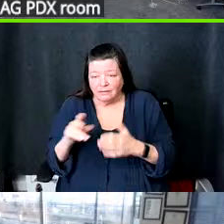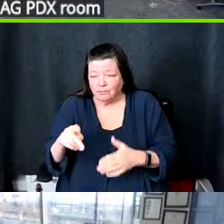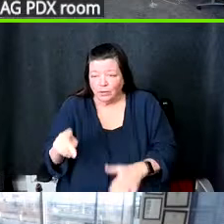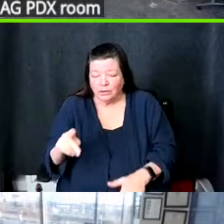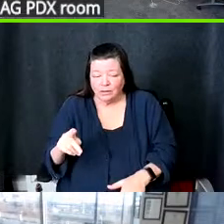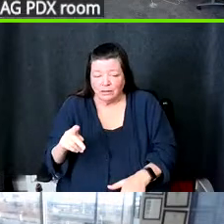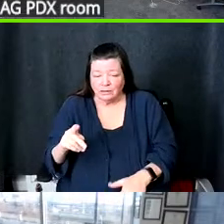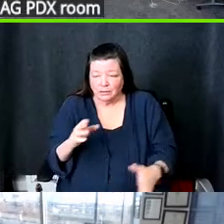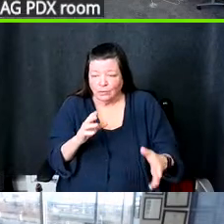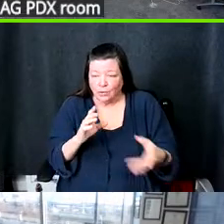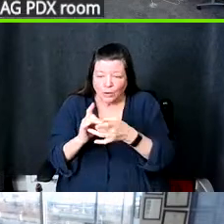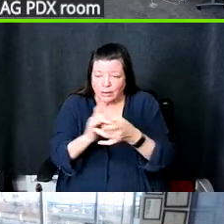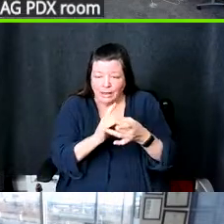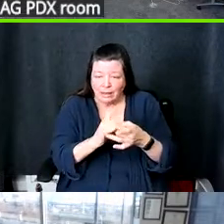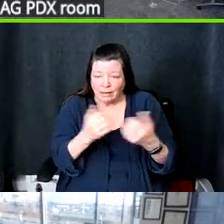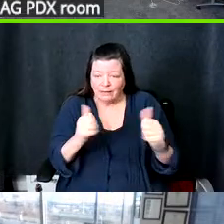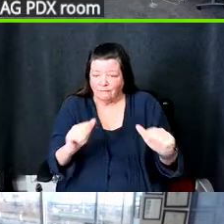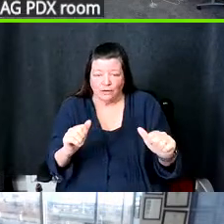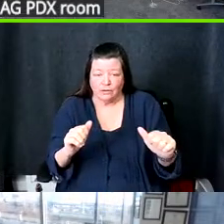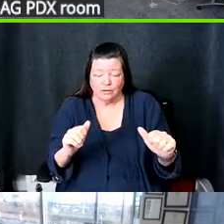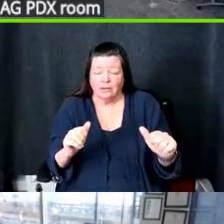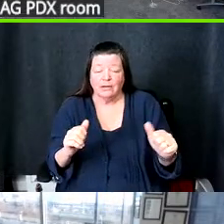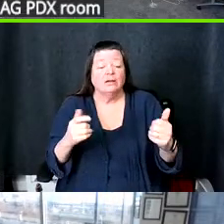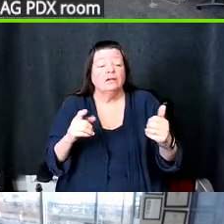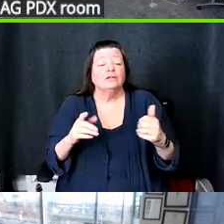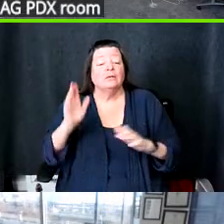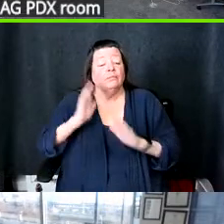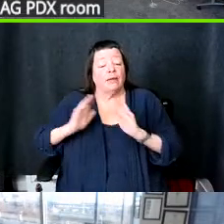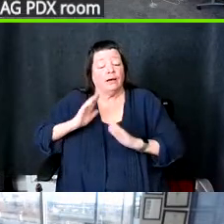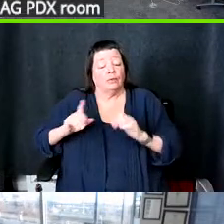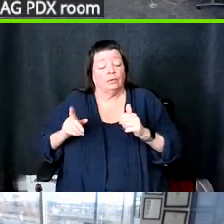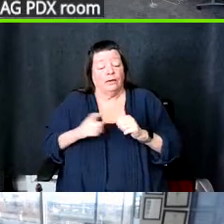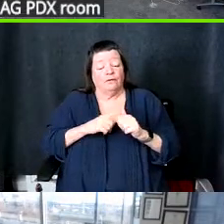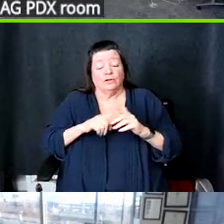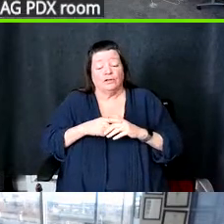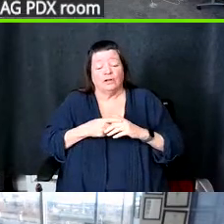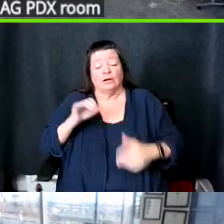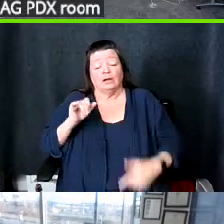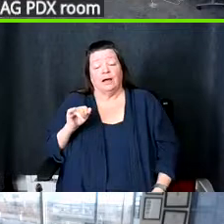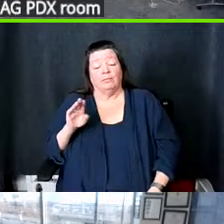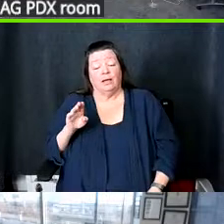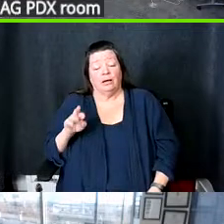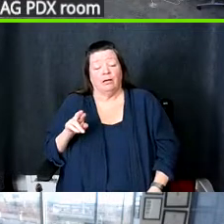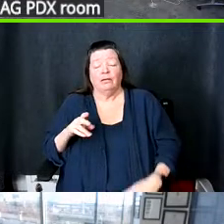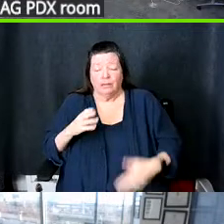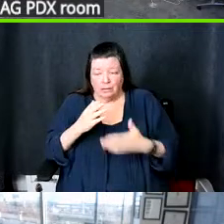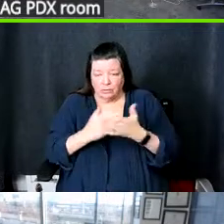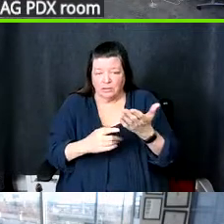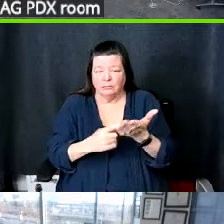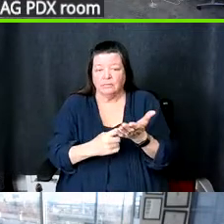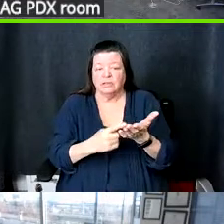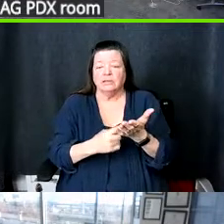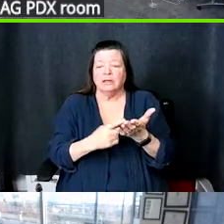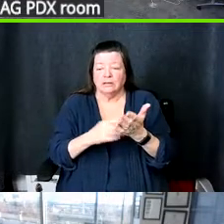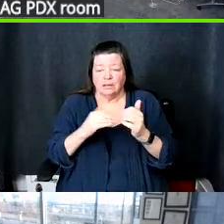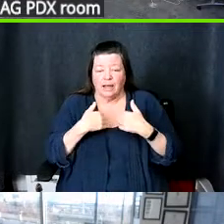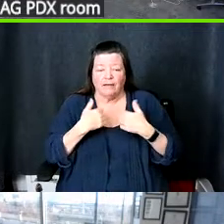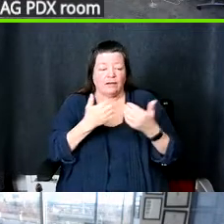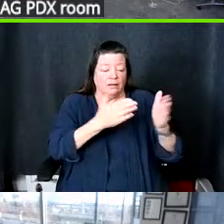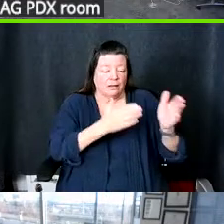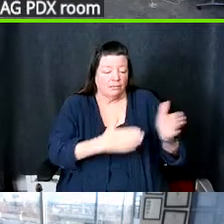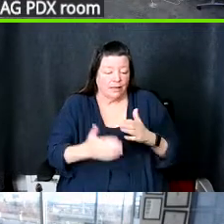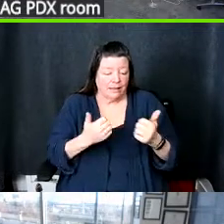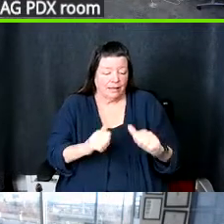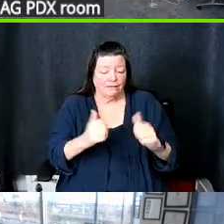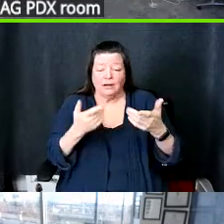effort. So back when we first started IBR, there was discussion of having that planning effort happen, but that was